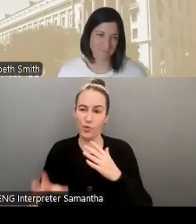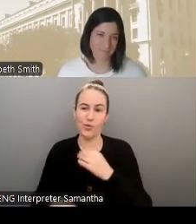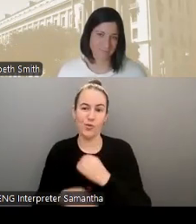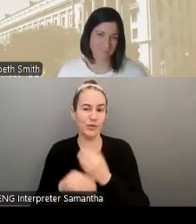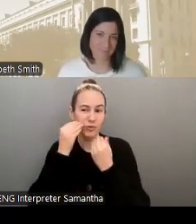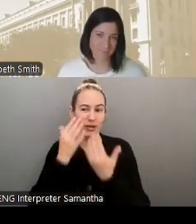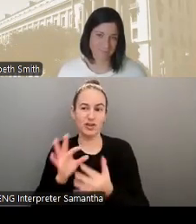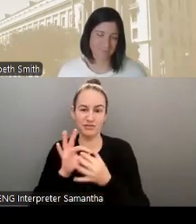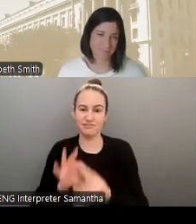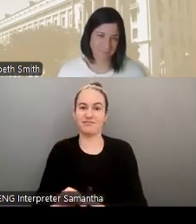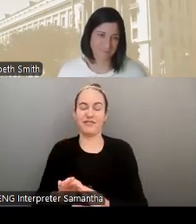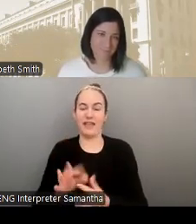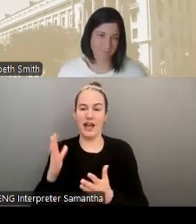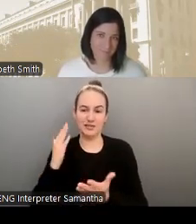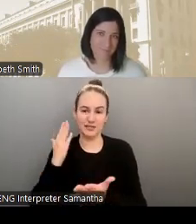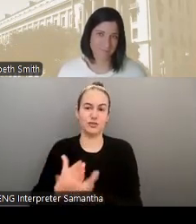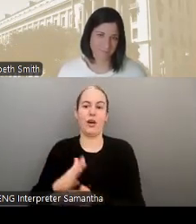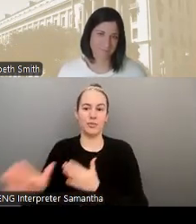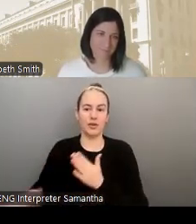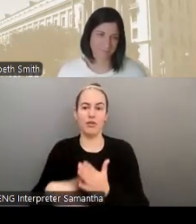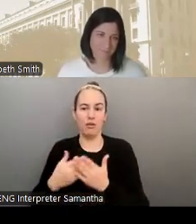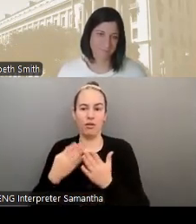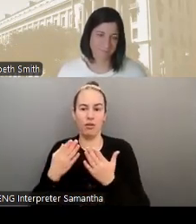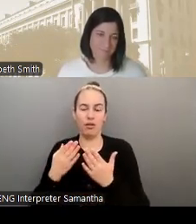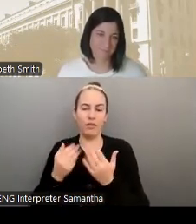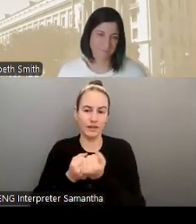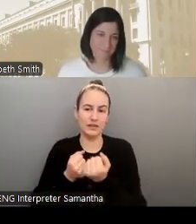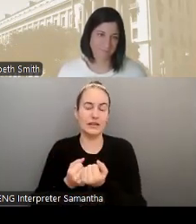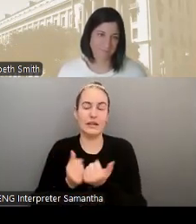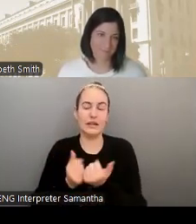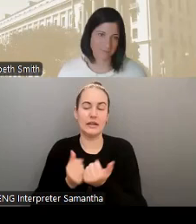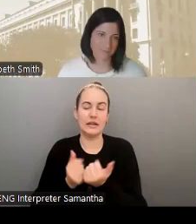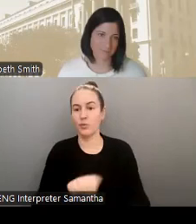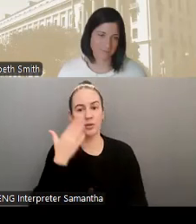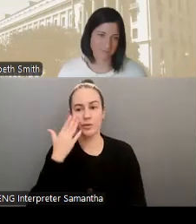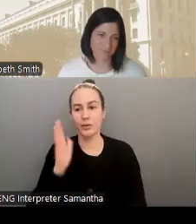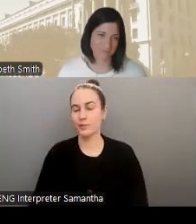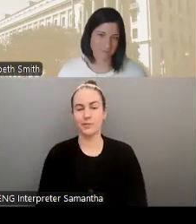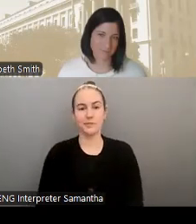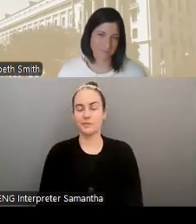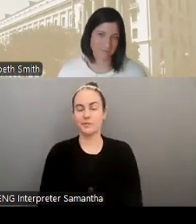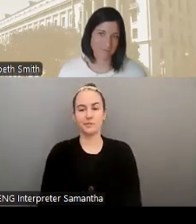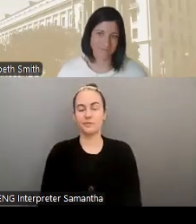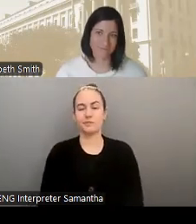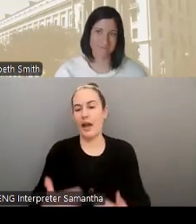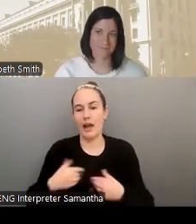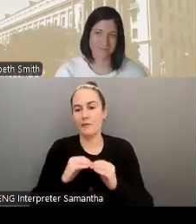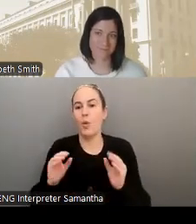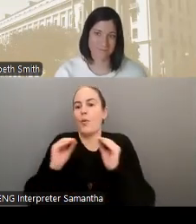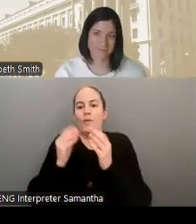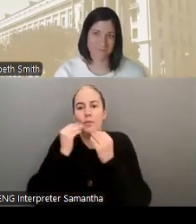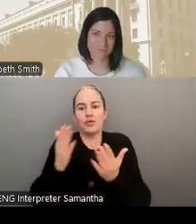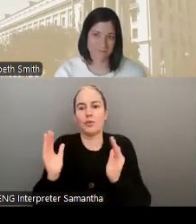and how that's going to be received more than anyone else. We are kind of taking this one step